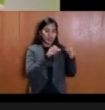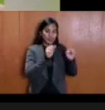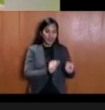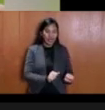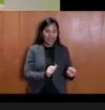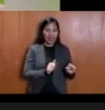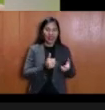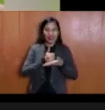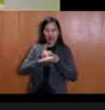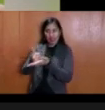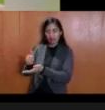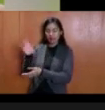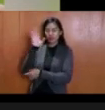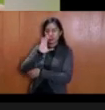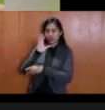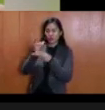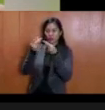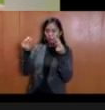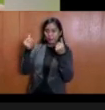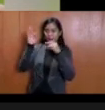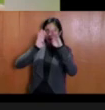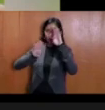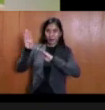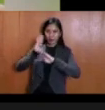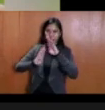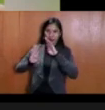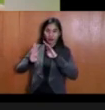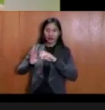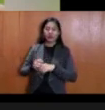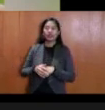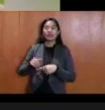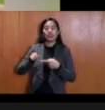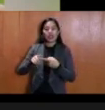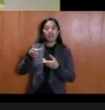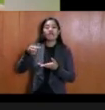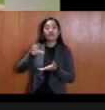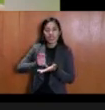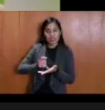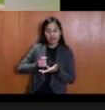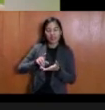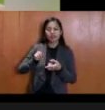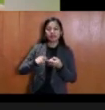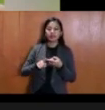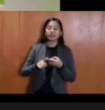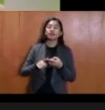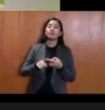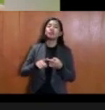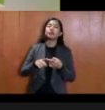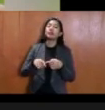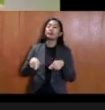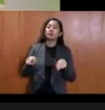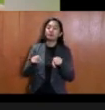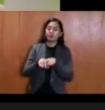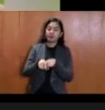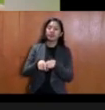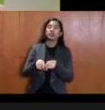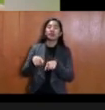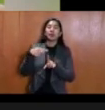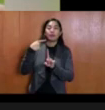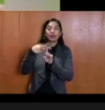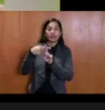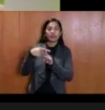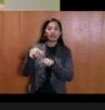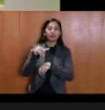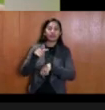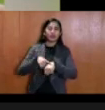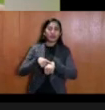find solutions to that. Mm-hmm. So that's actually investment. So that's one. Now, at the same time, in the destinations, and since